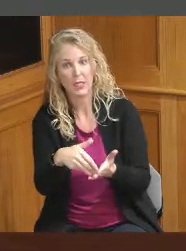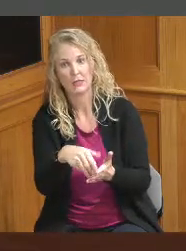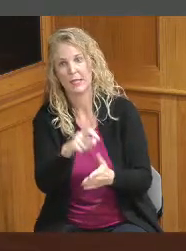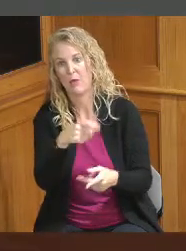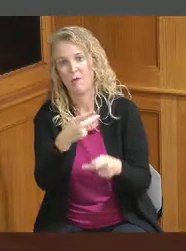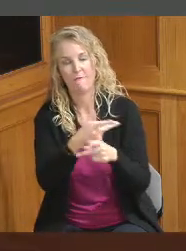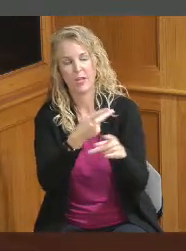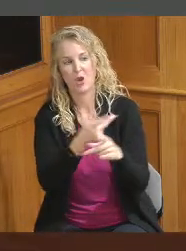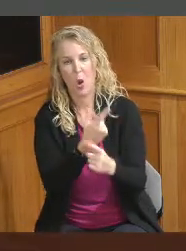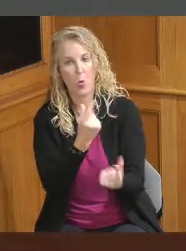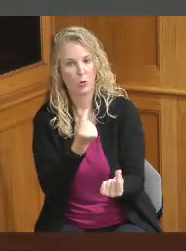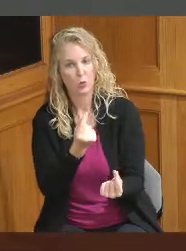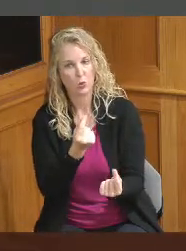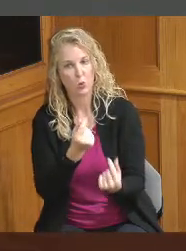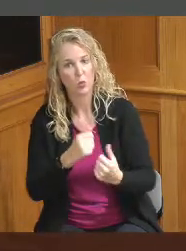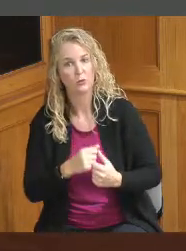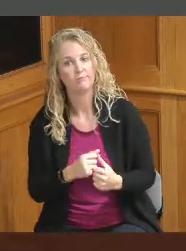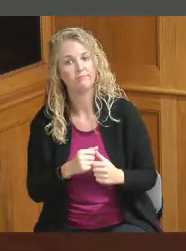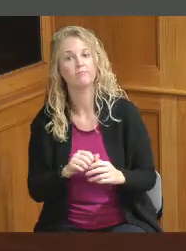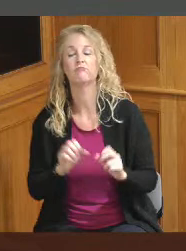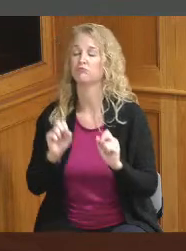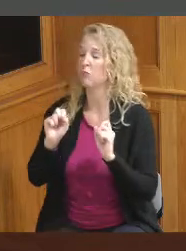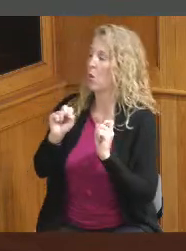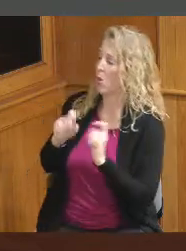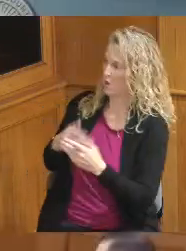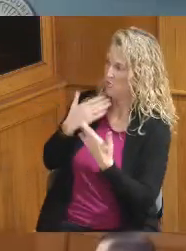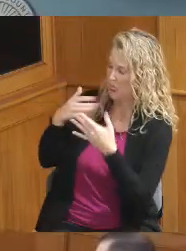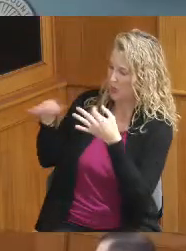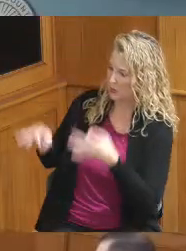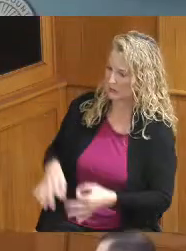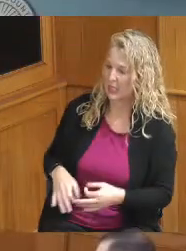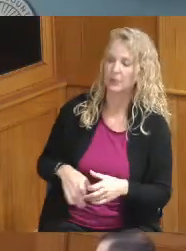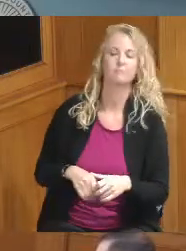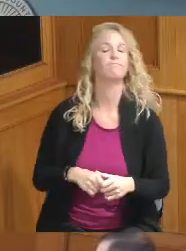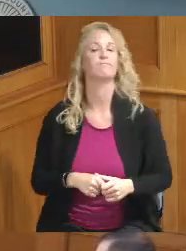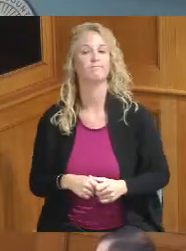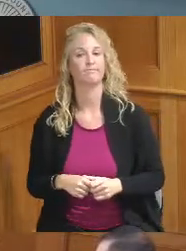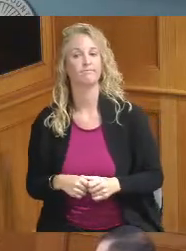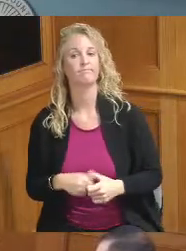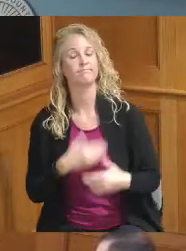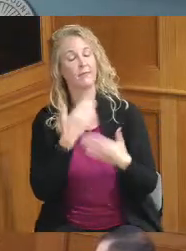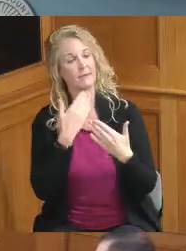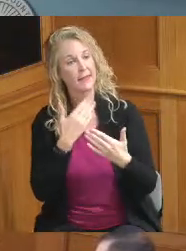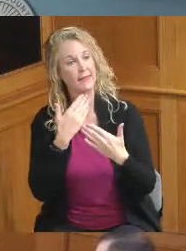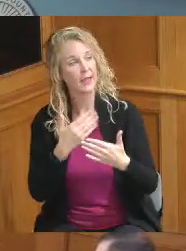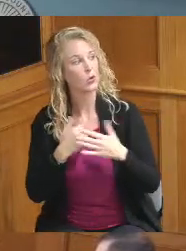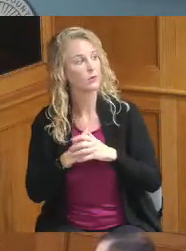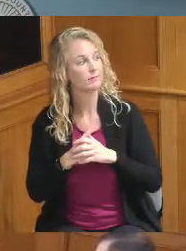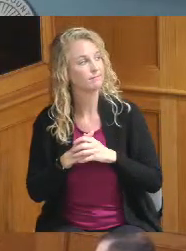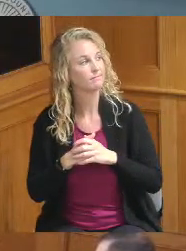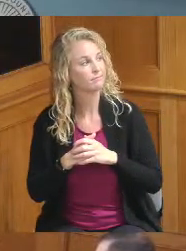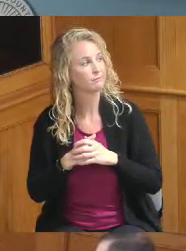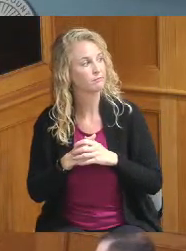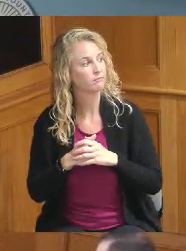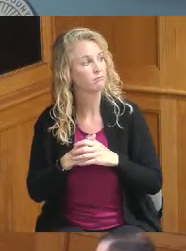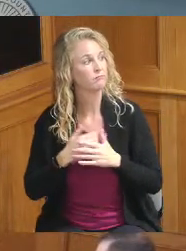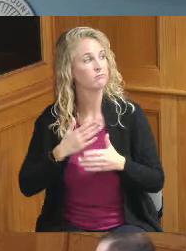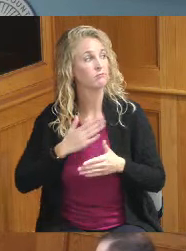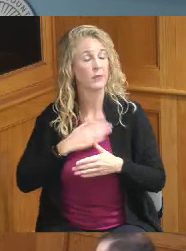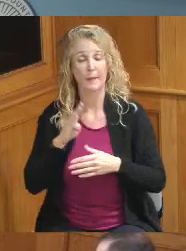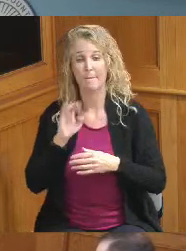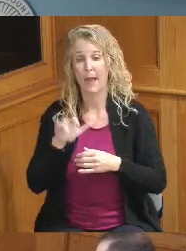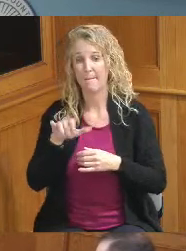find ways to make it work so it's much less than that. Okay. Thank you. You're welcome. That's all I had. Thank you. Part of my